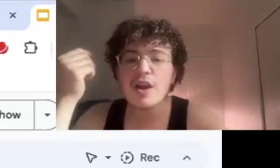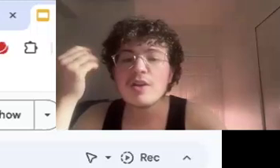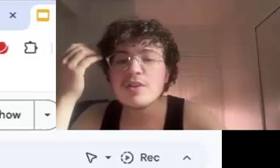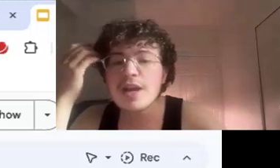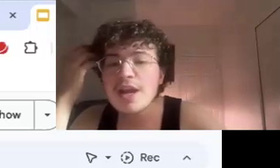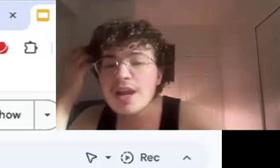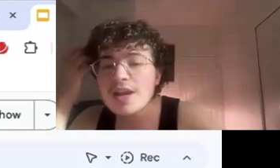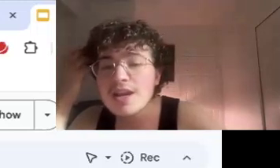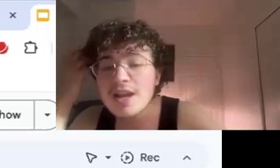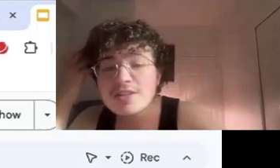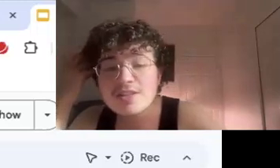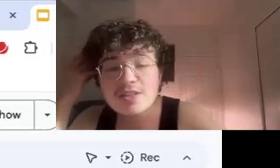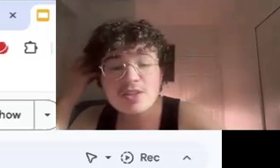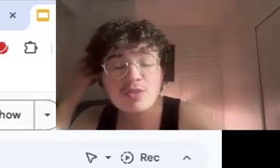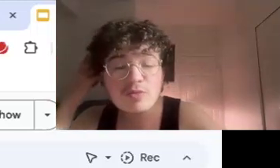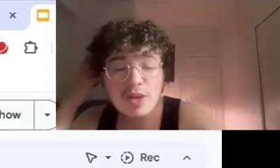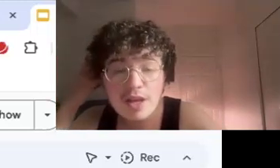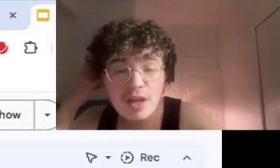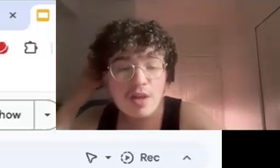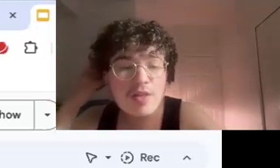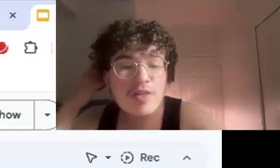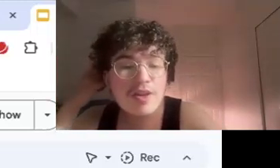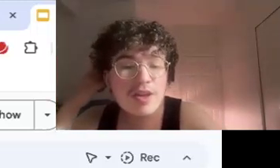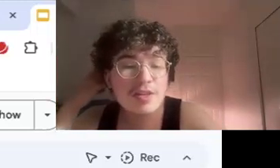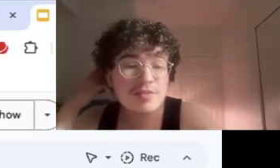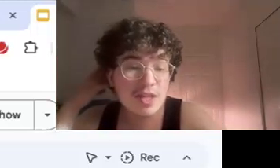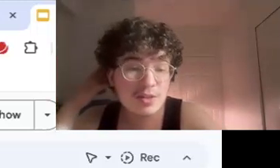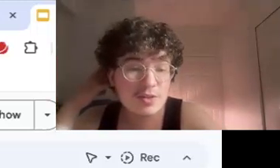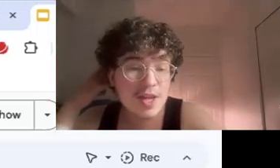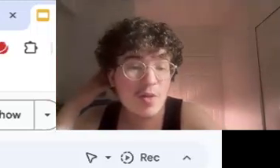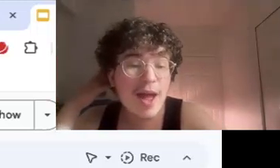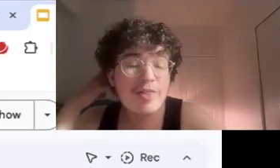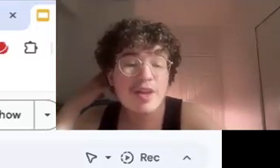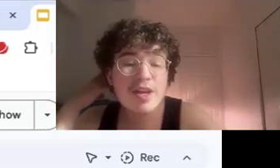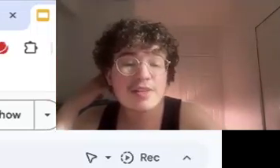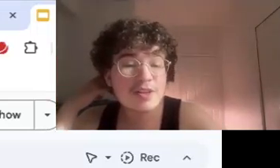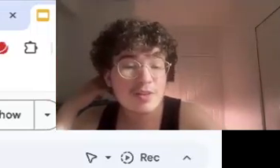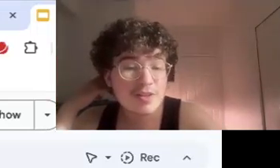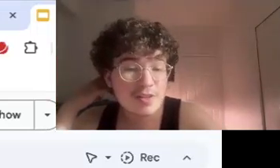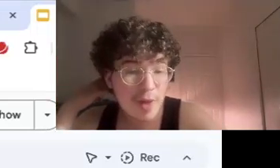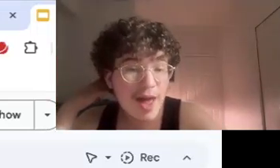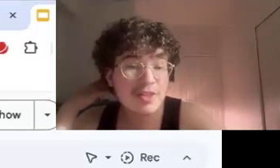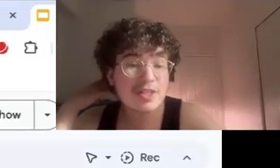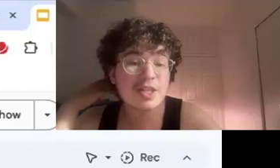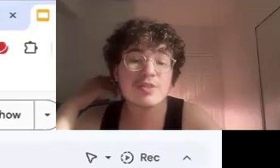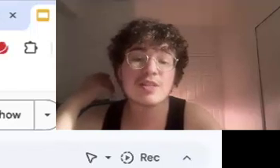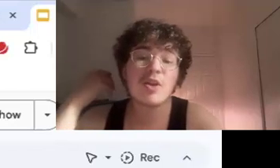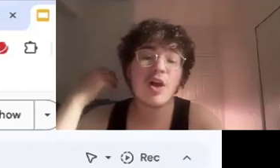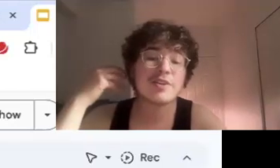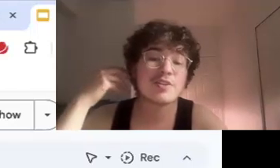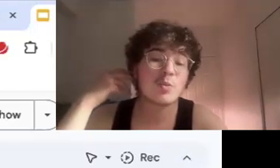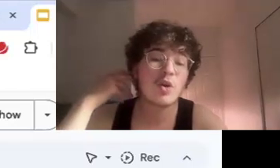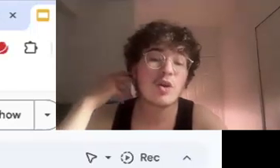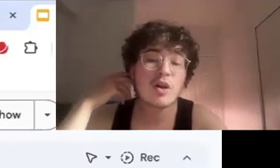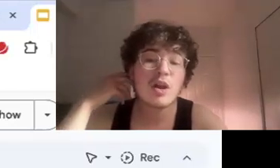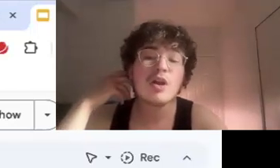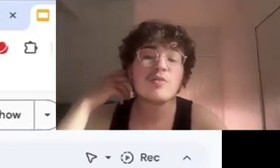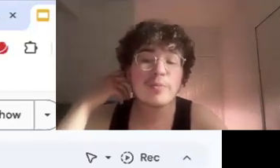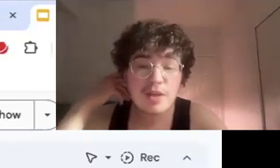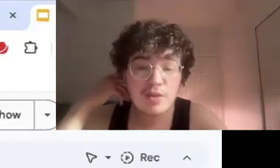persons deemed a sexual psychopath or a defective or psychopathic delinquent. So